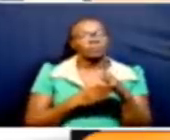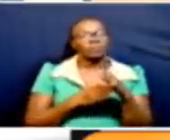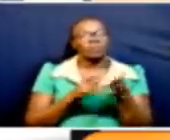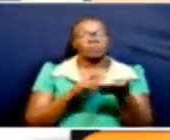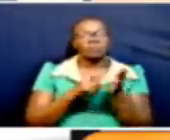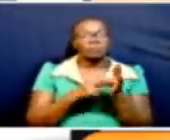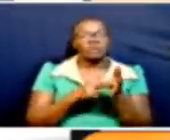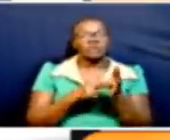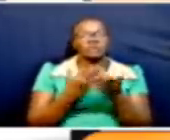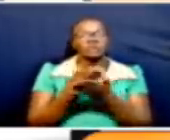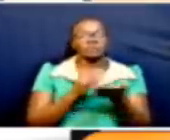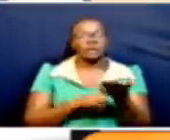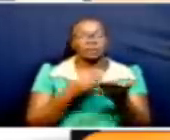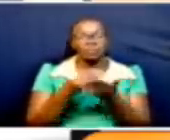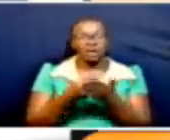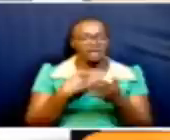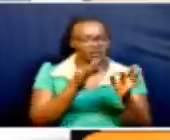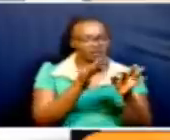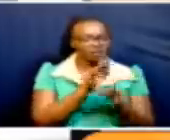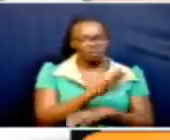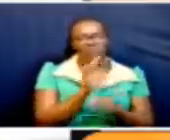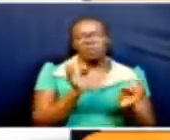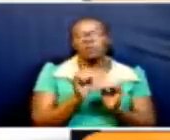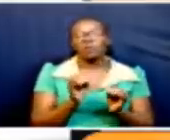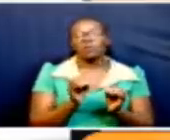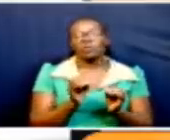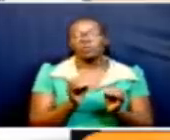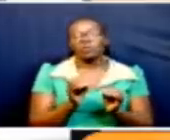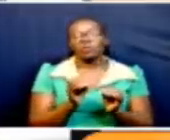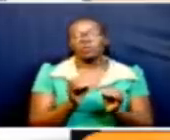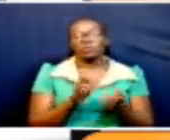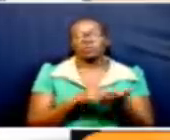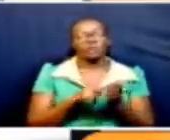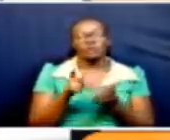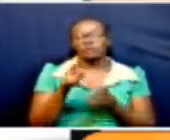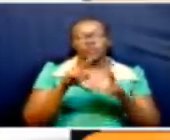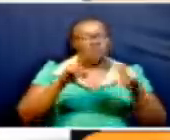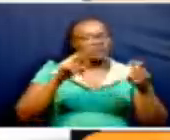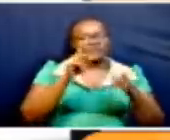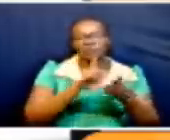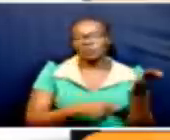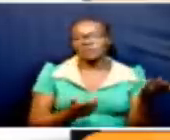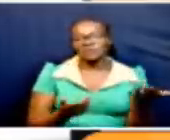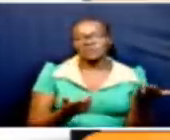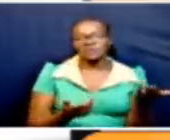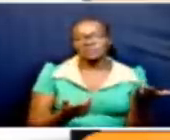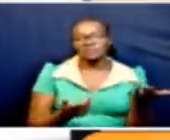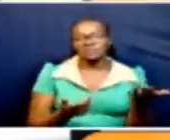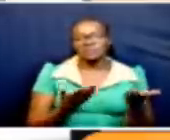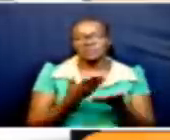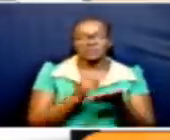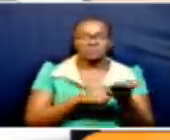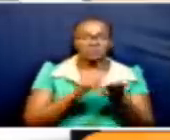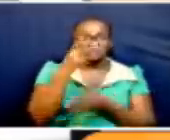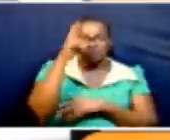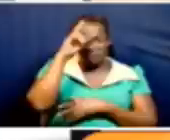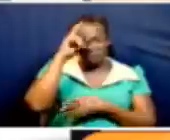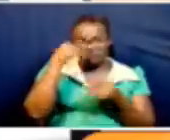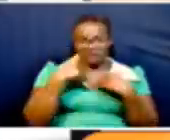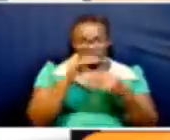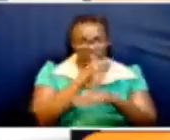investigate? Yeah. The money is not here. It's gone. It's gone. It's in the offshore account. What do you want to investigate? Does our Kenya police have that